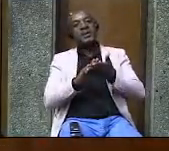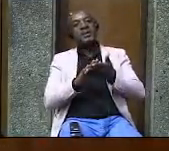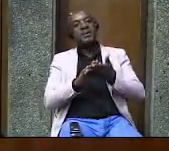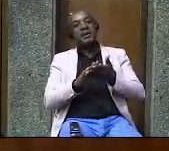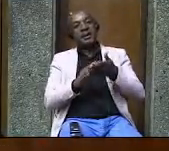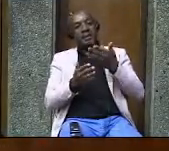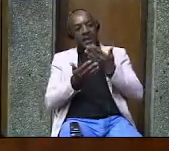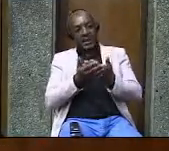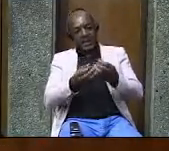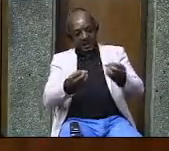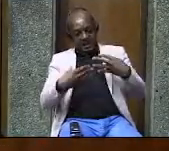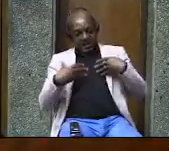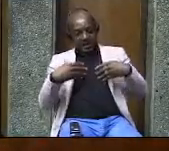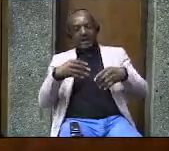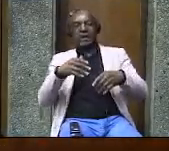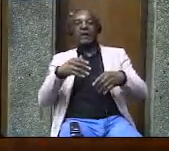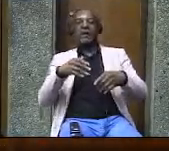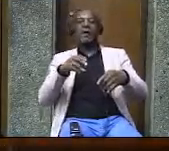issues. Thank you very much.